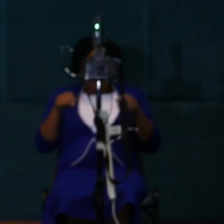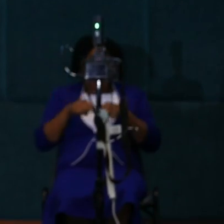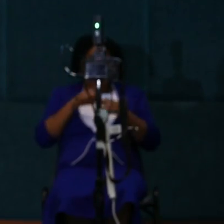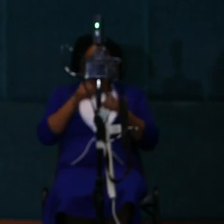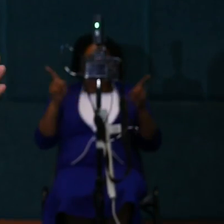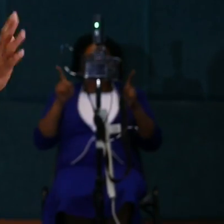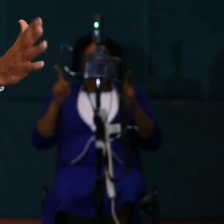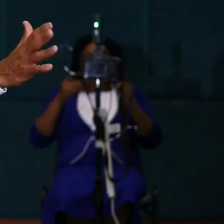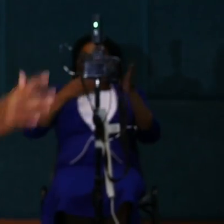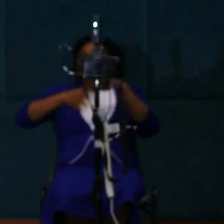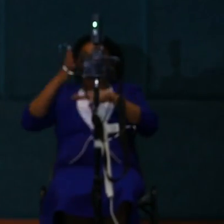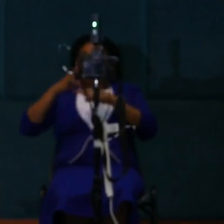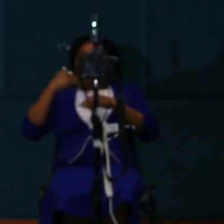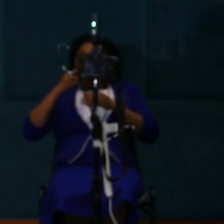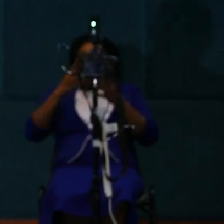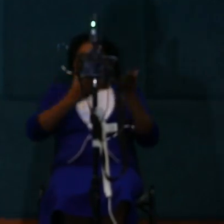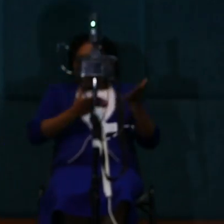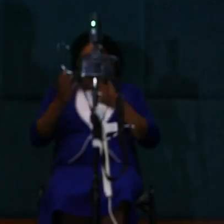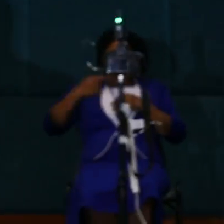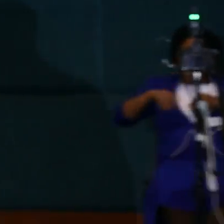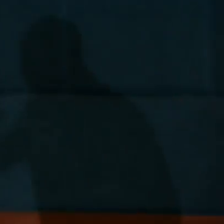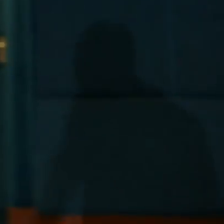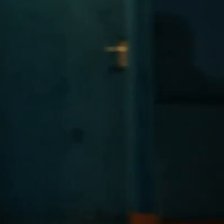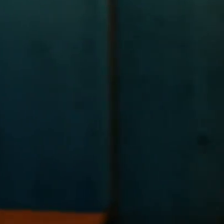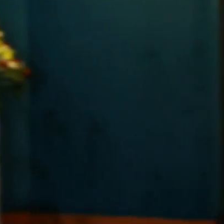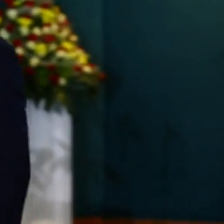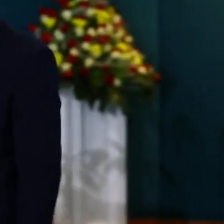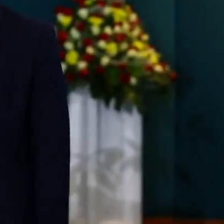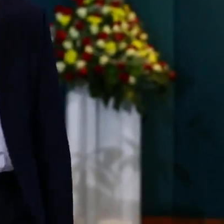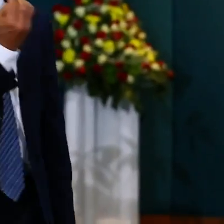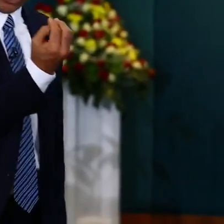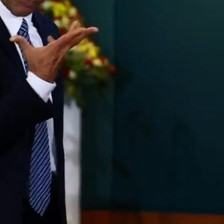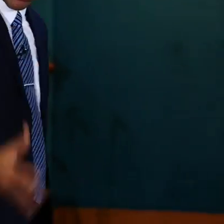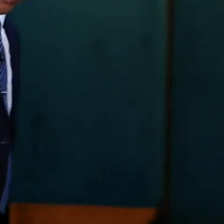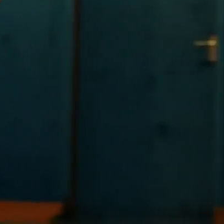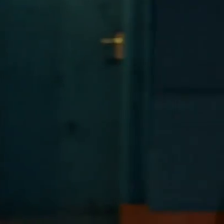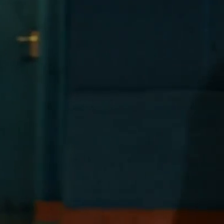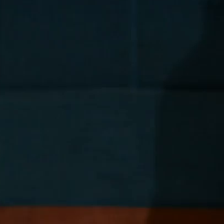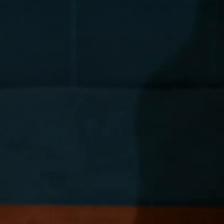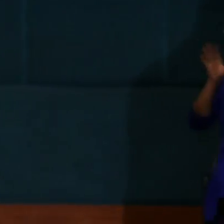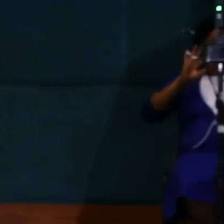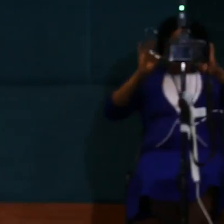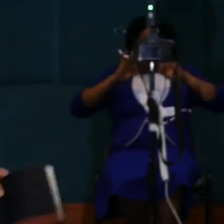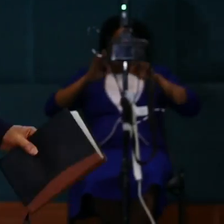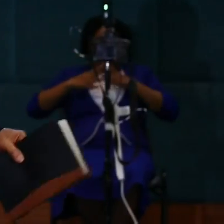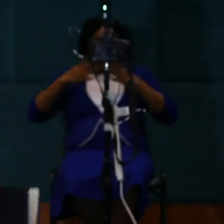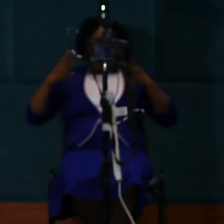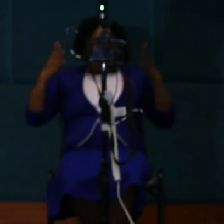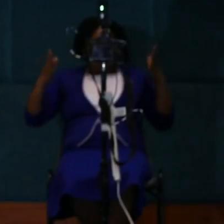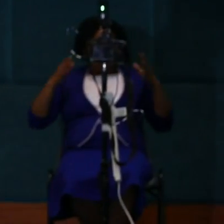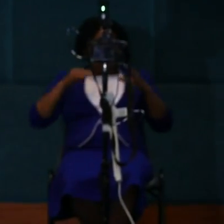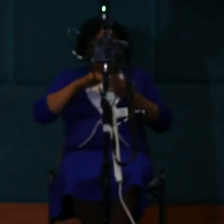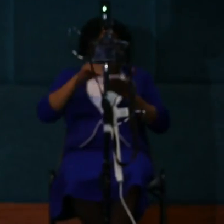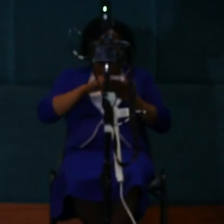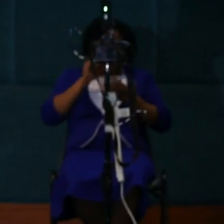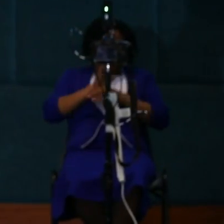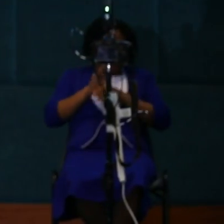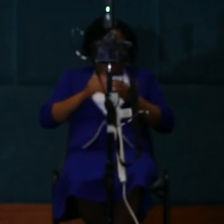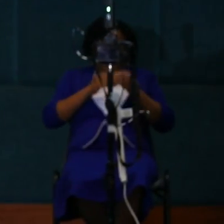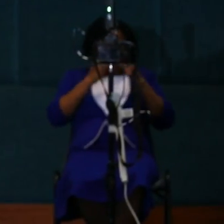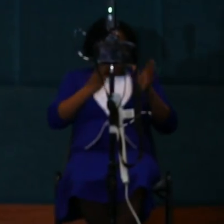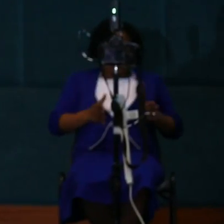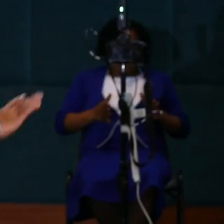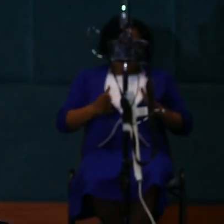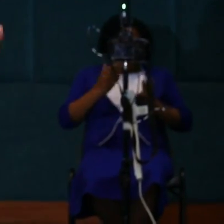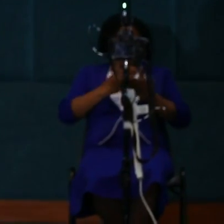far, we carry us through. Is the church hearing me down here? Yeah. You'll get some big surprises and among church leaders. Some